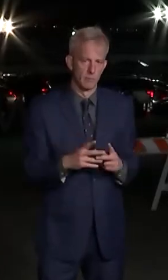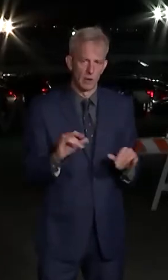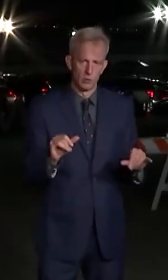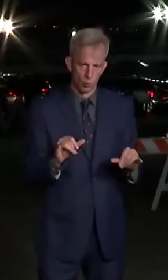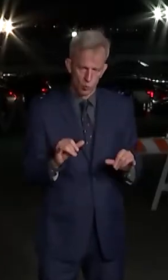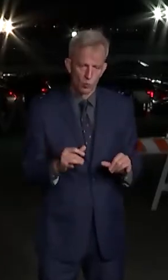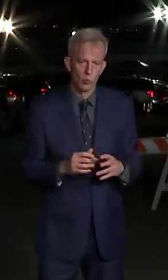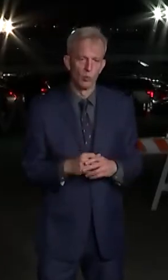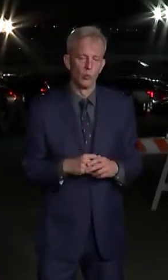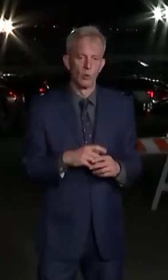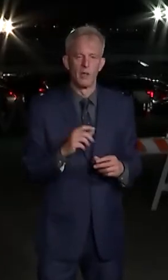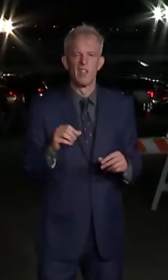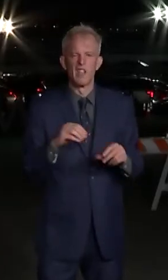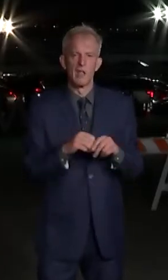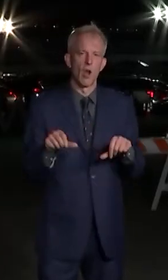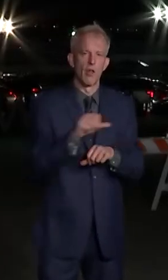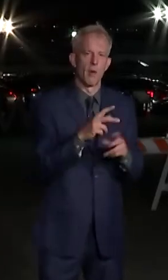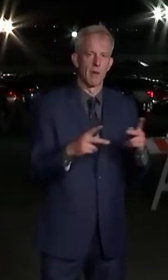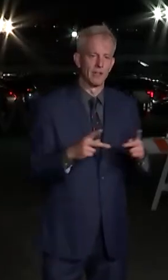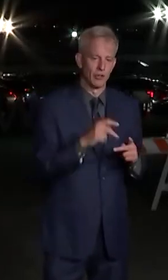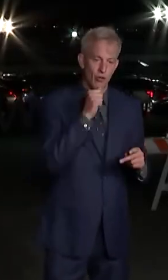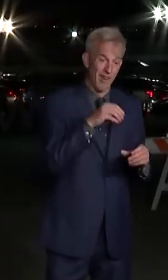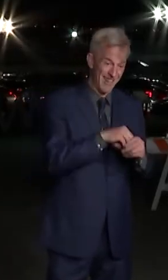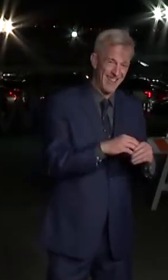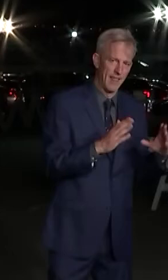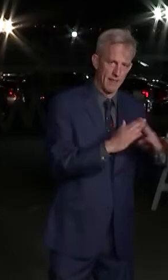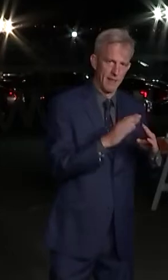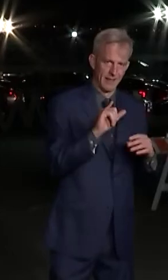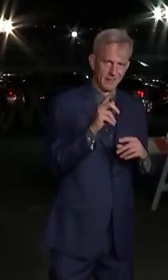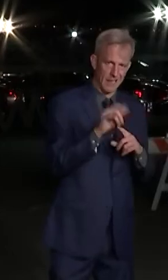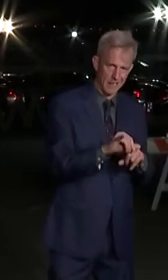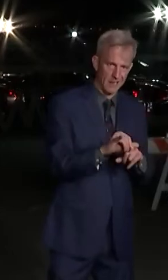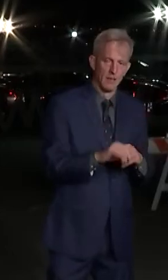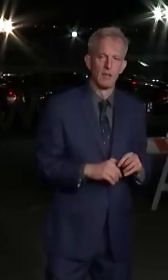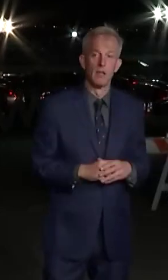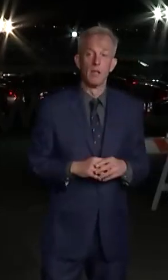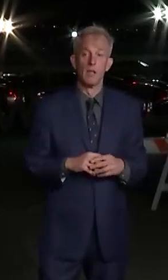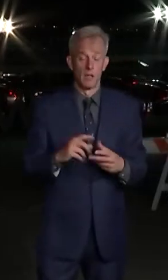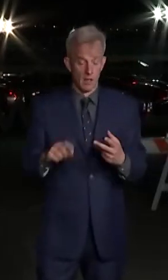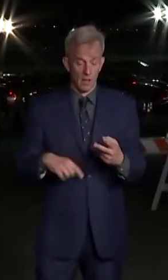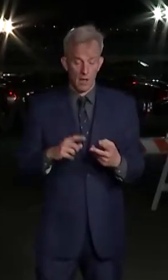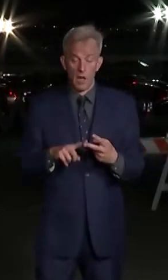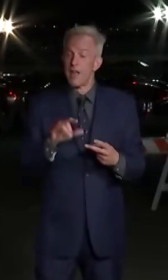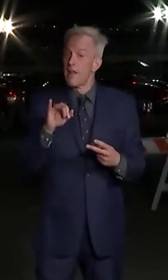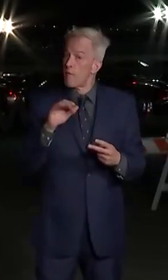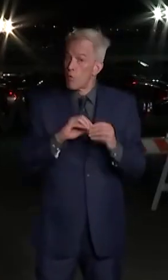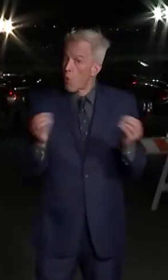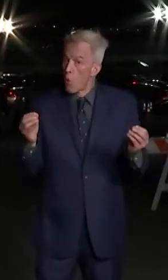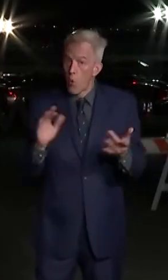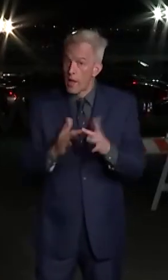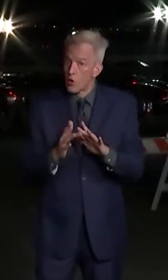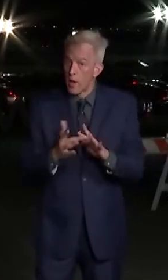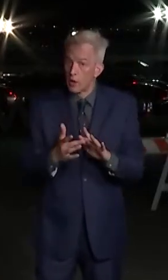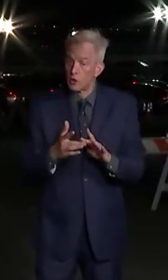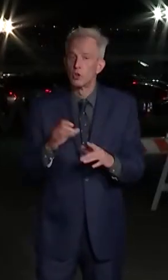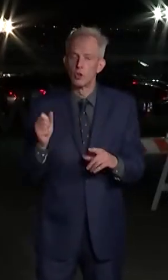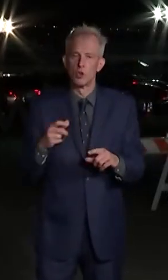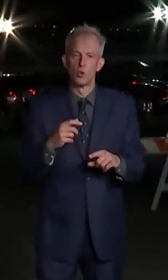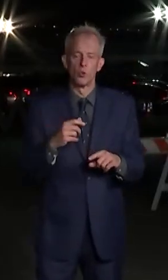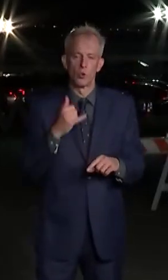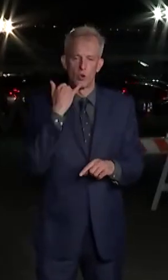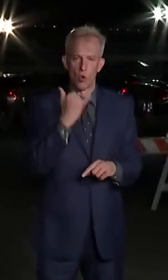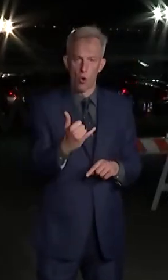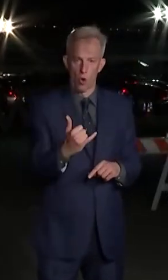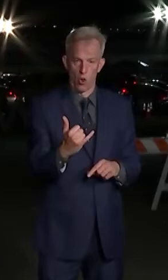aren't the city of Los Angeles. Second, if you don't have a connection to the internet, there is a hotline that the county has set